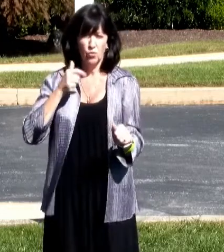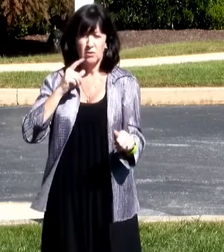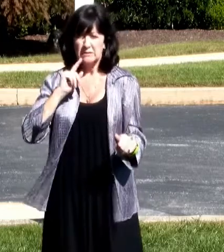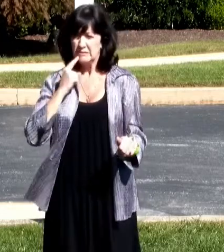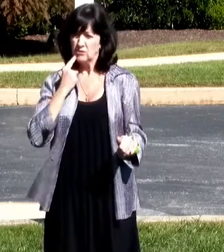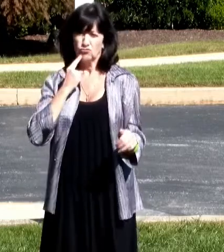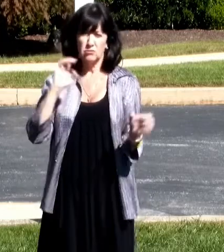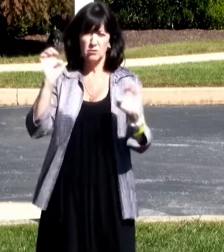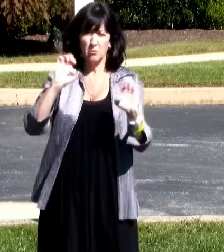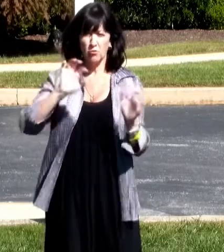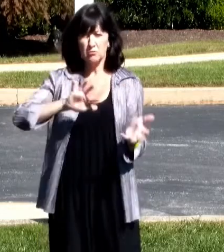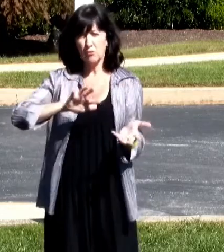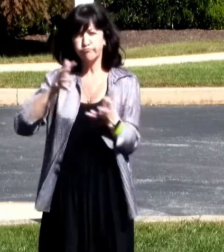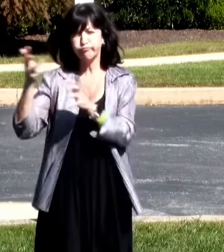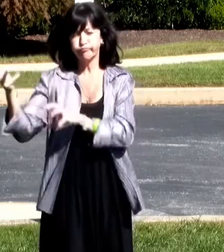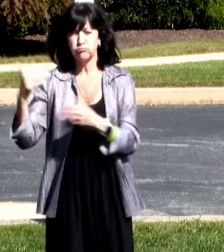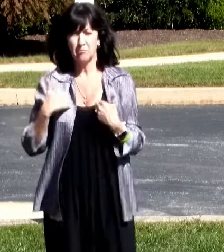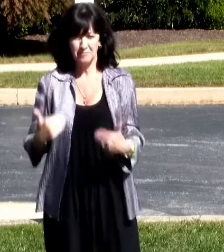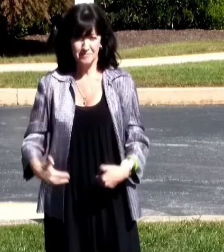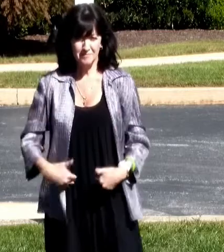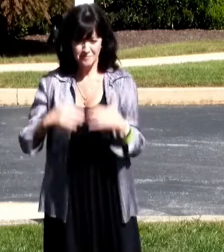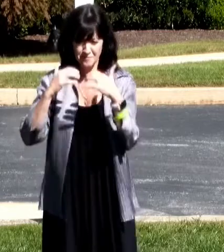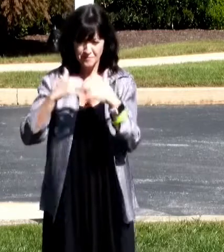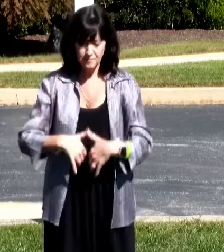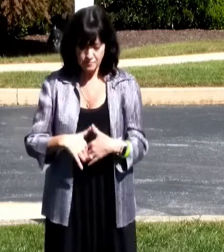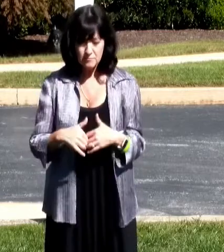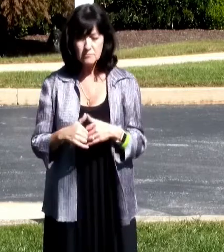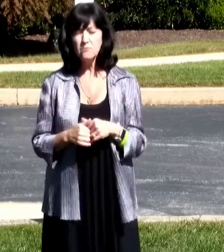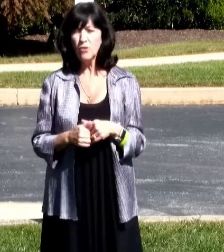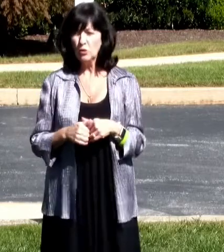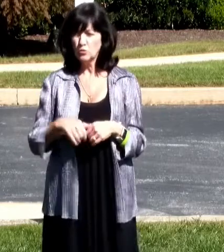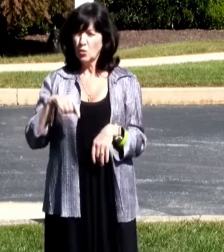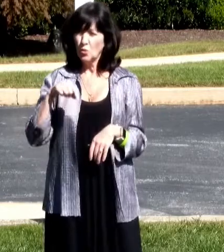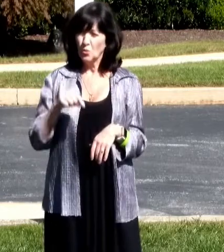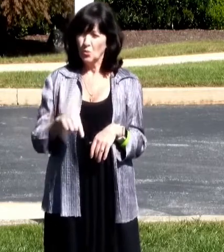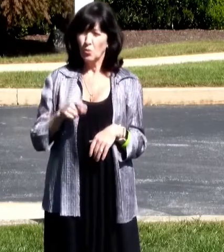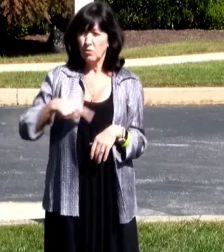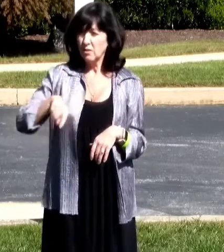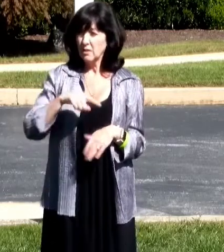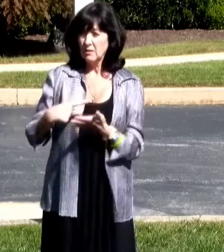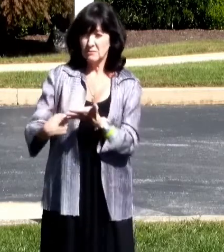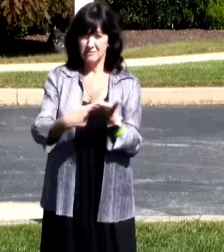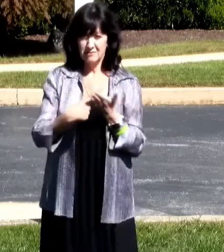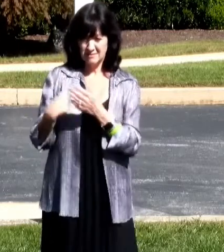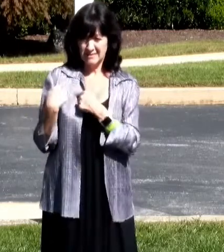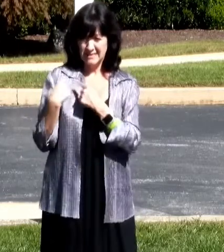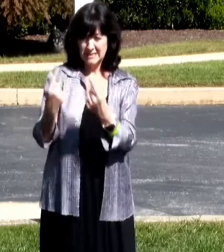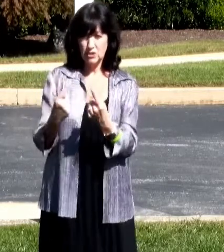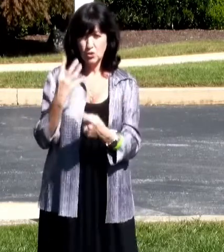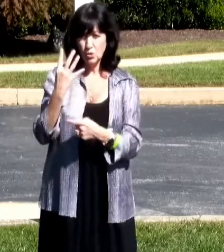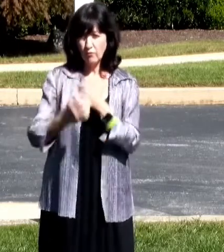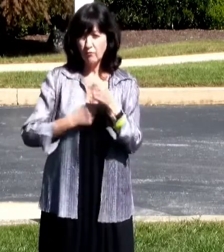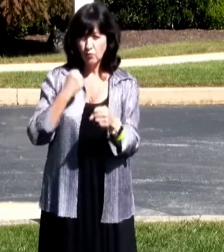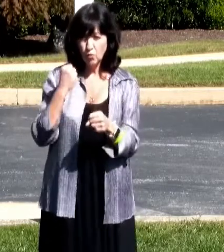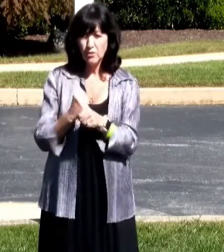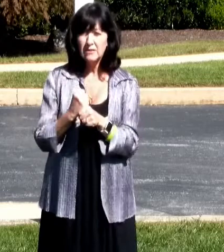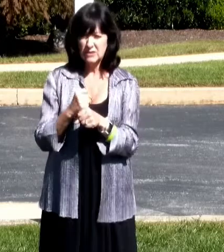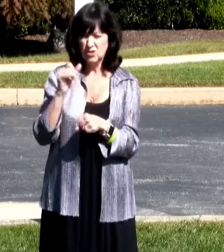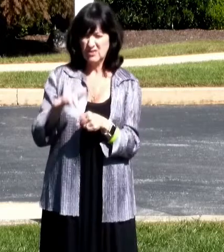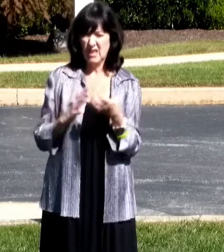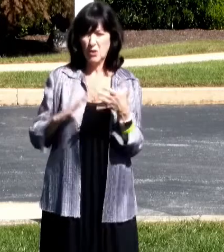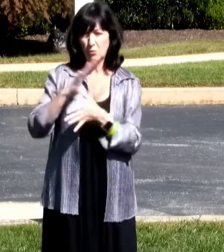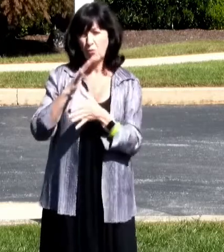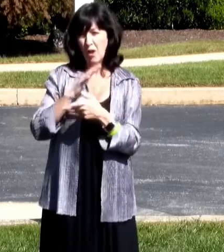to address that, but it is by far the most significant thing we've done in the 4 years since the Primary Care Collaborative has been meeting. And